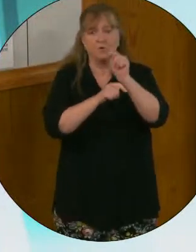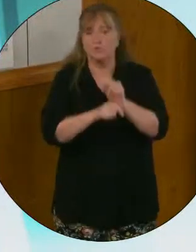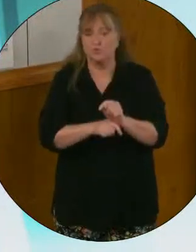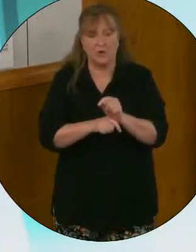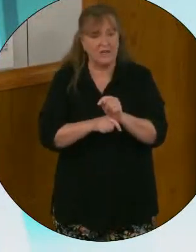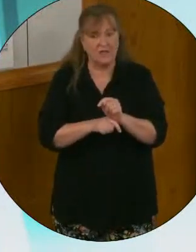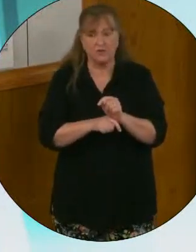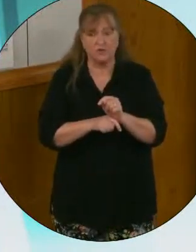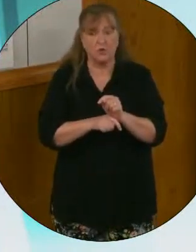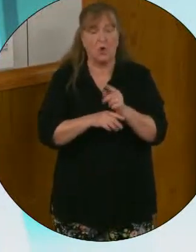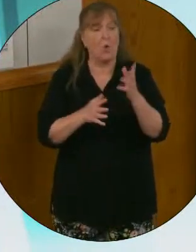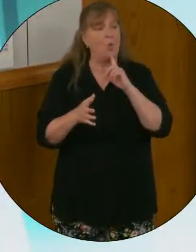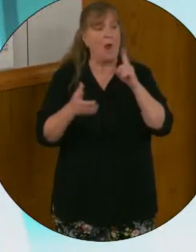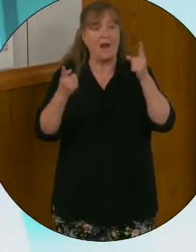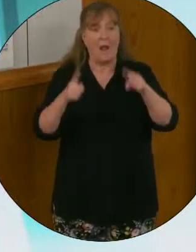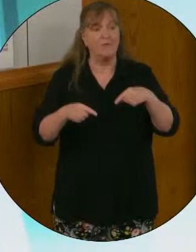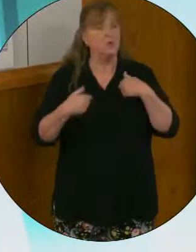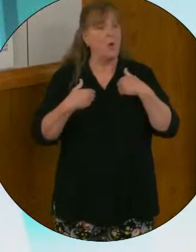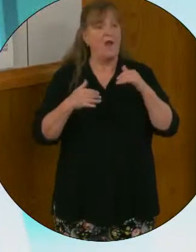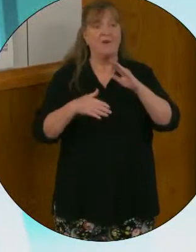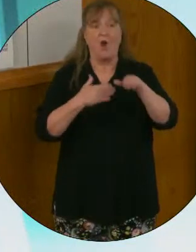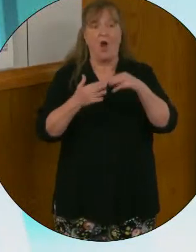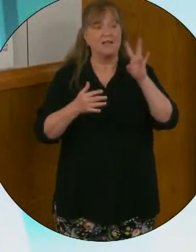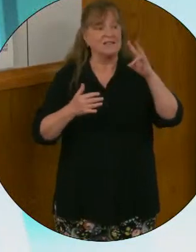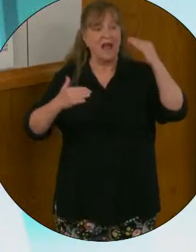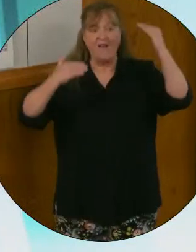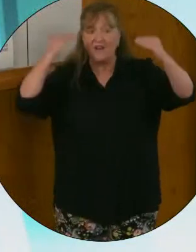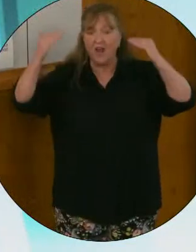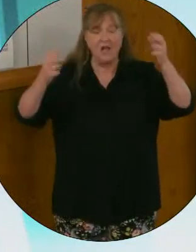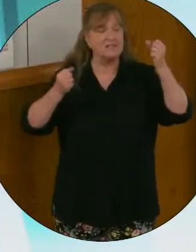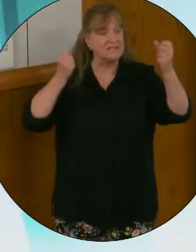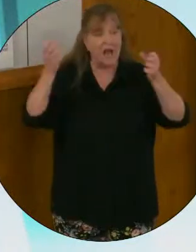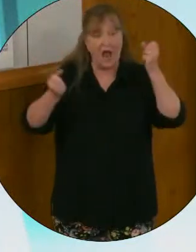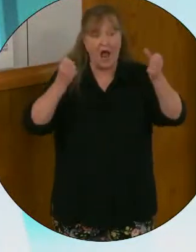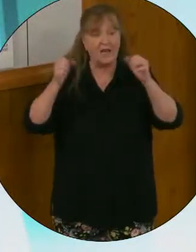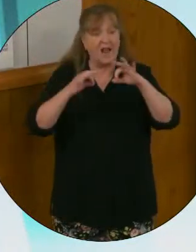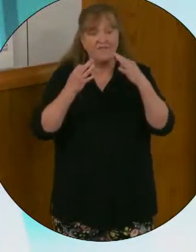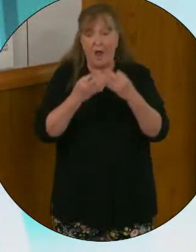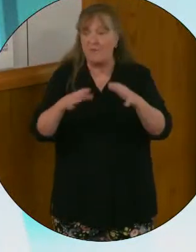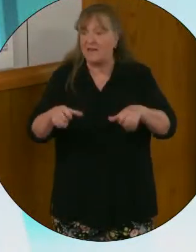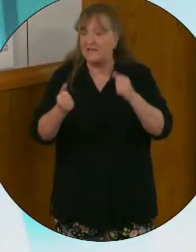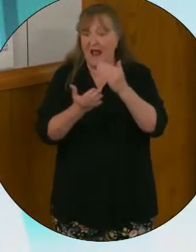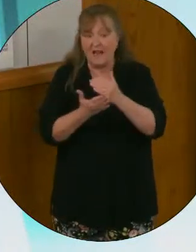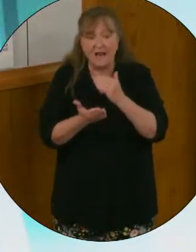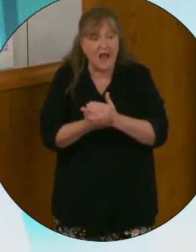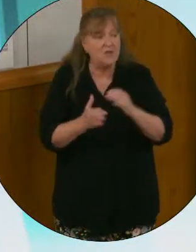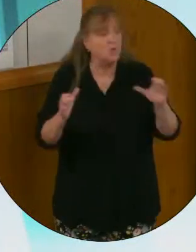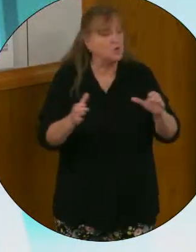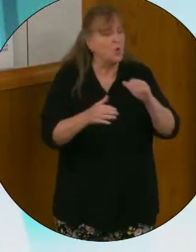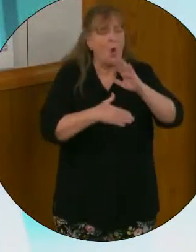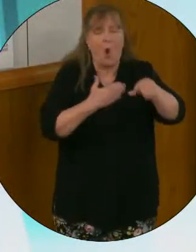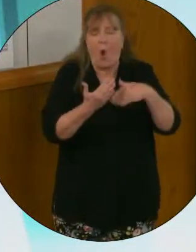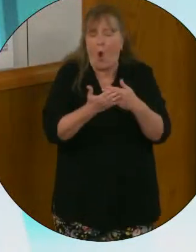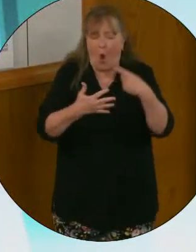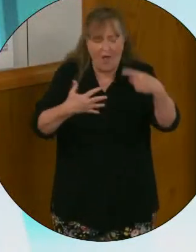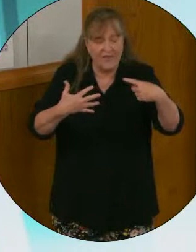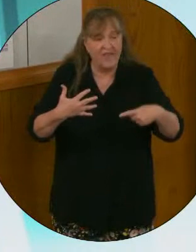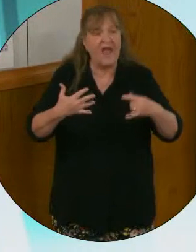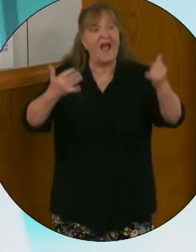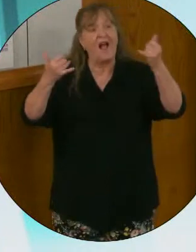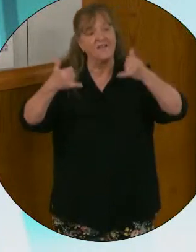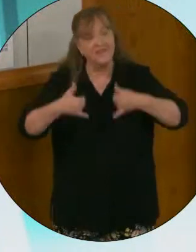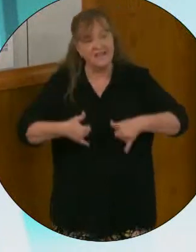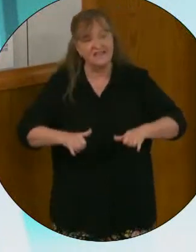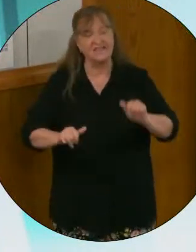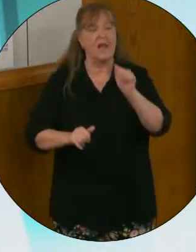traditional, what happens. We have all 7 adults signing in our family. We've been taking lessons. We've been doing all the things, and they